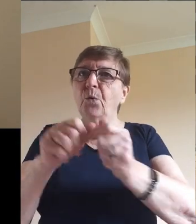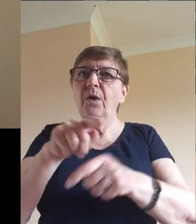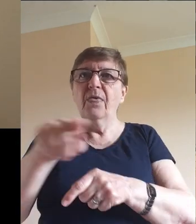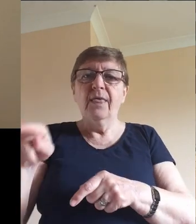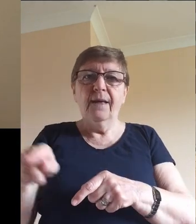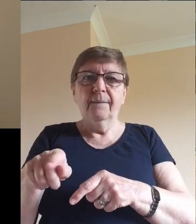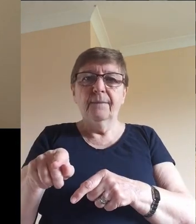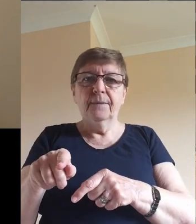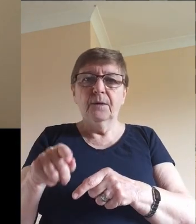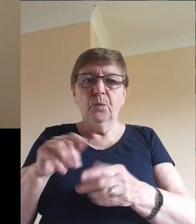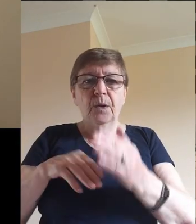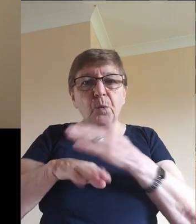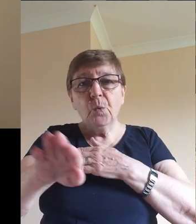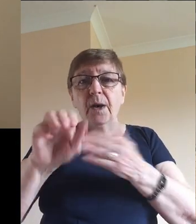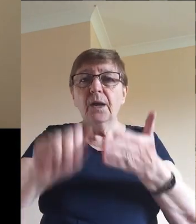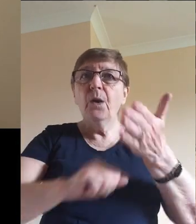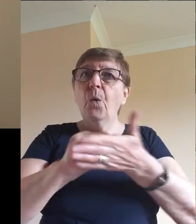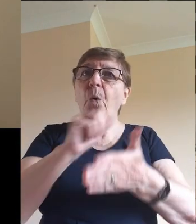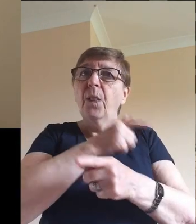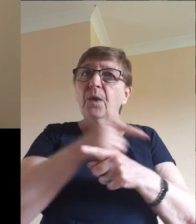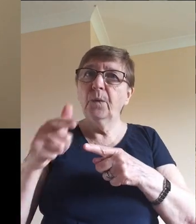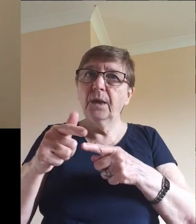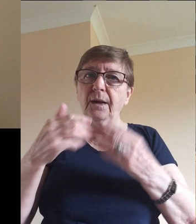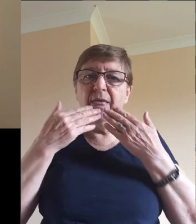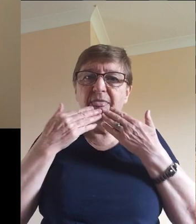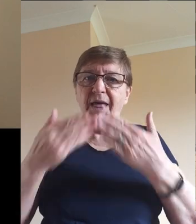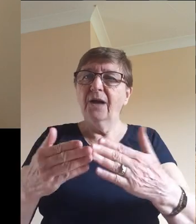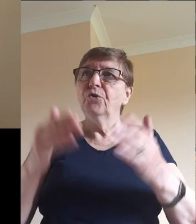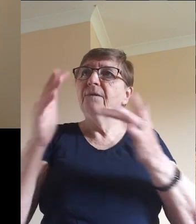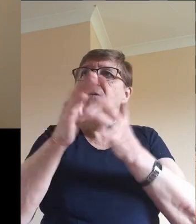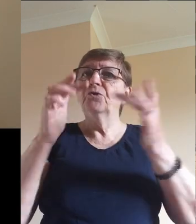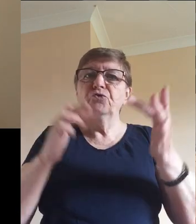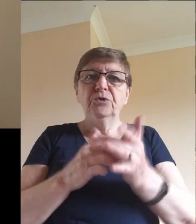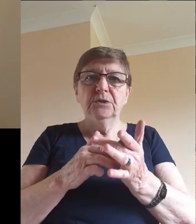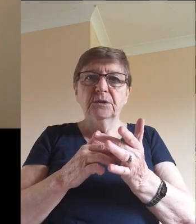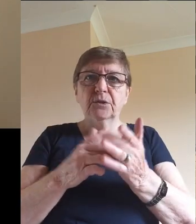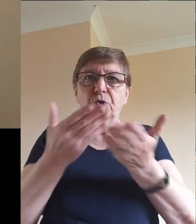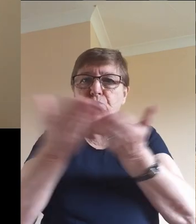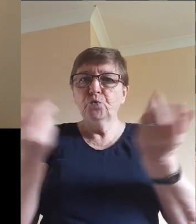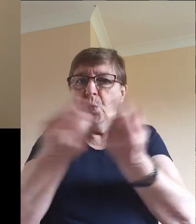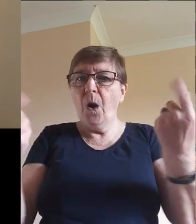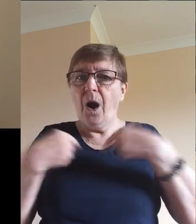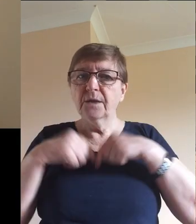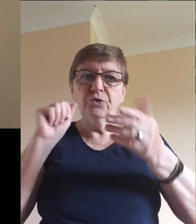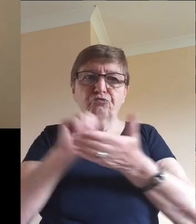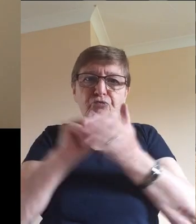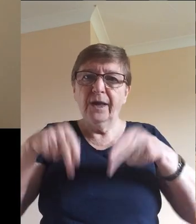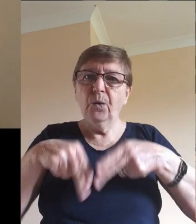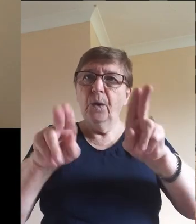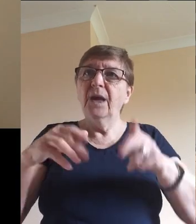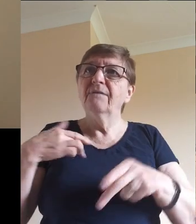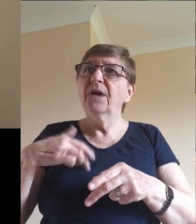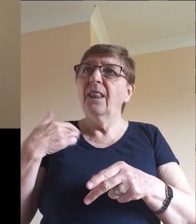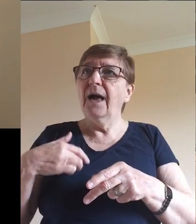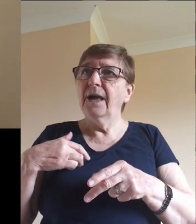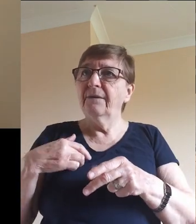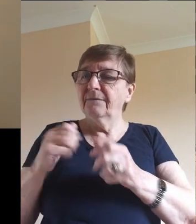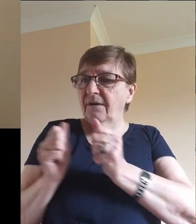Jesus, who is the pattern of our lives, the companion on our way, and the saviour of our